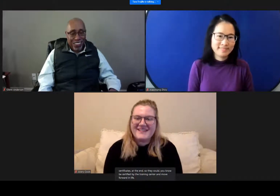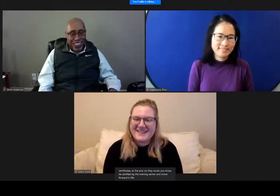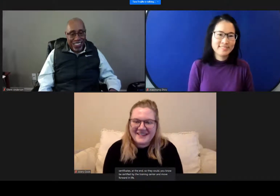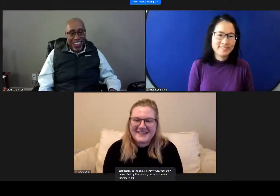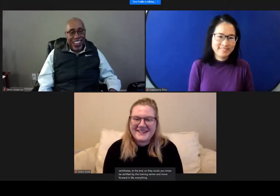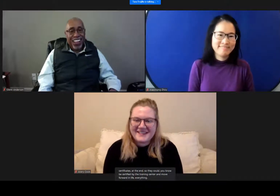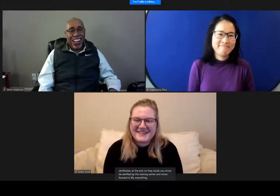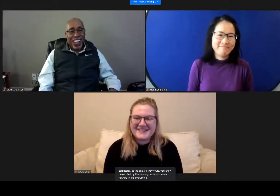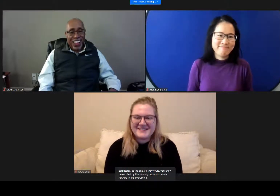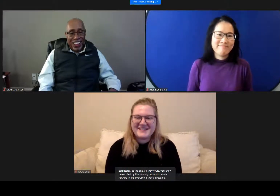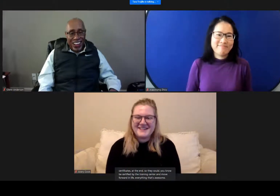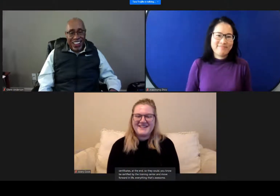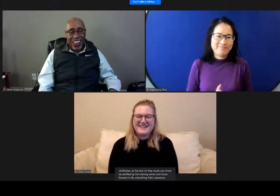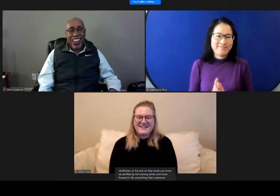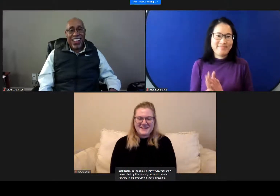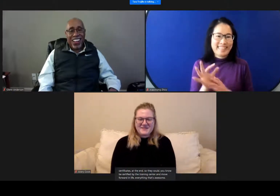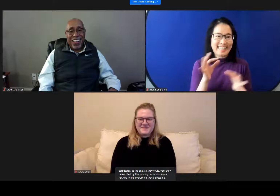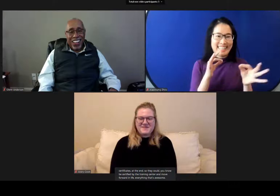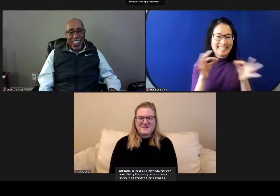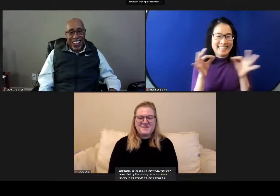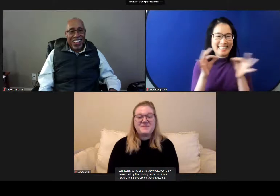Avery saying, that's awesome.